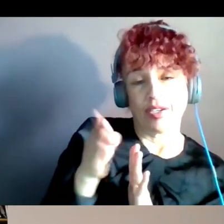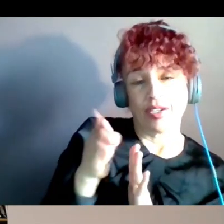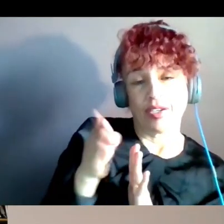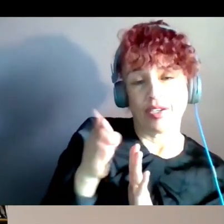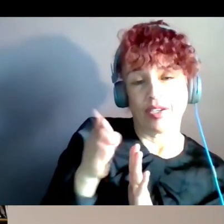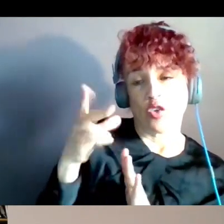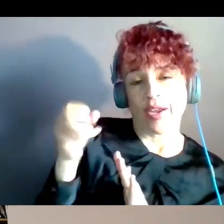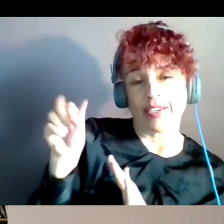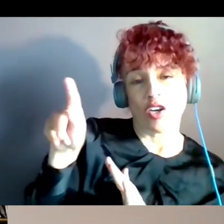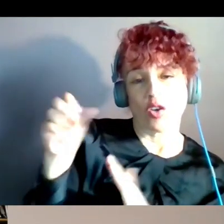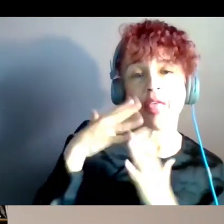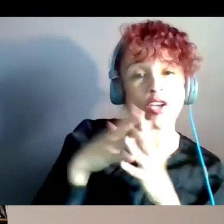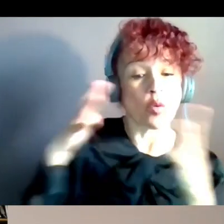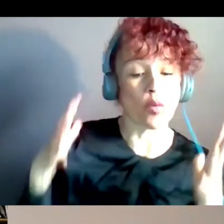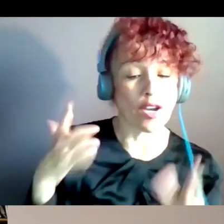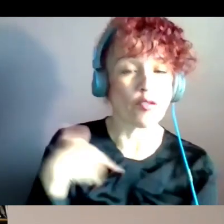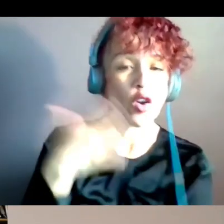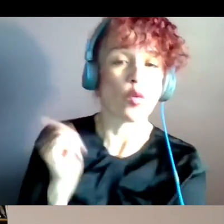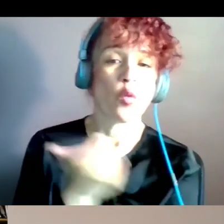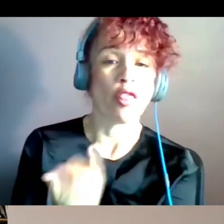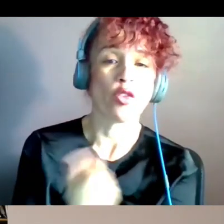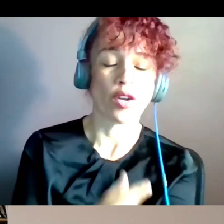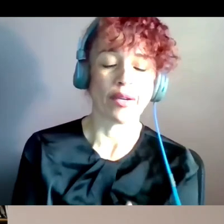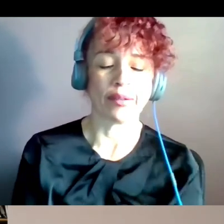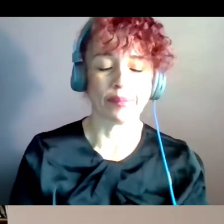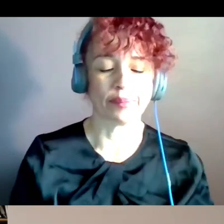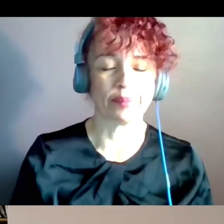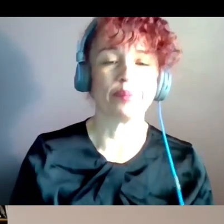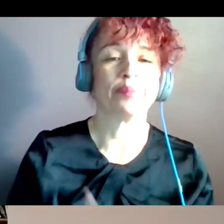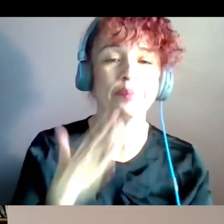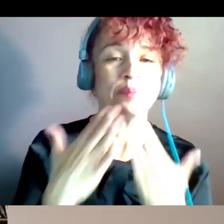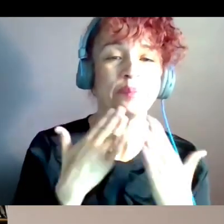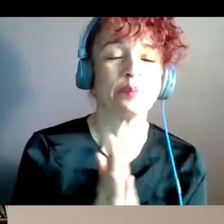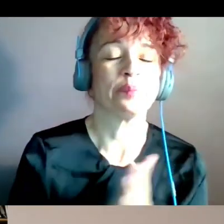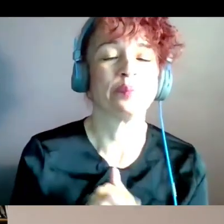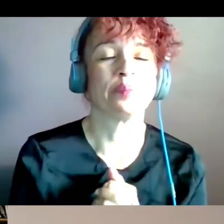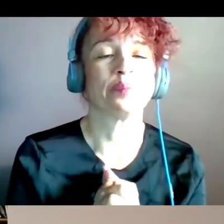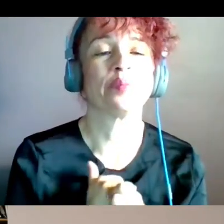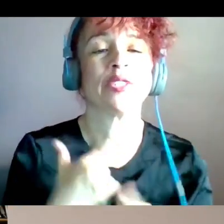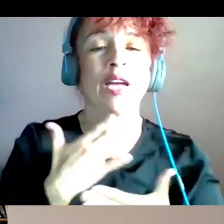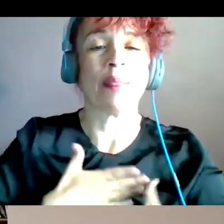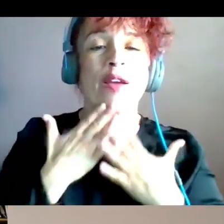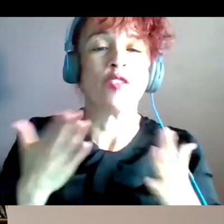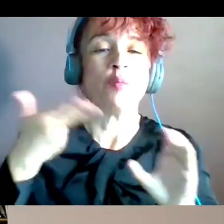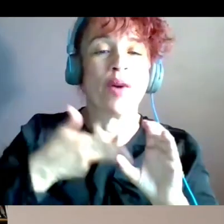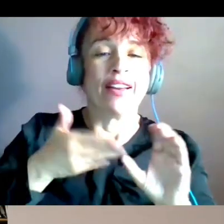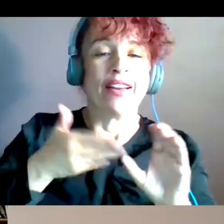youtube.com/@drakearts. Thank you so much for being with us today. Thank you. It's been a pleasure. Thank you for inviting me.